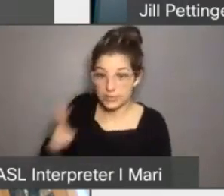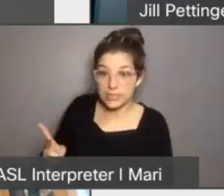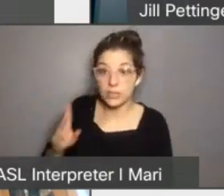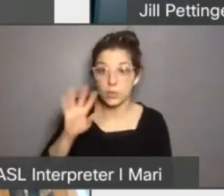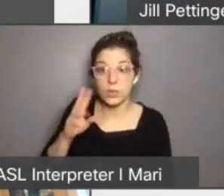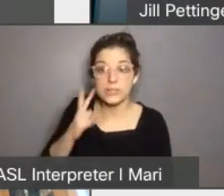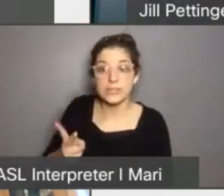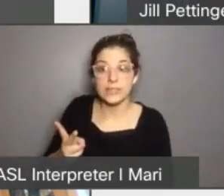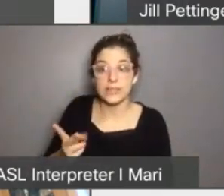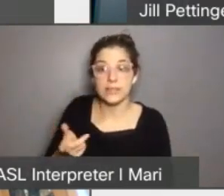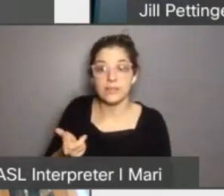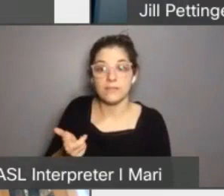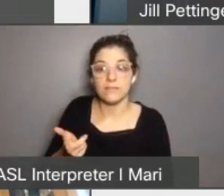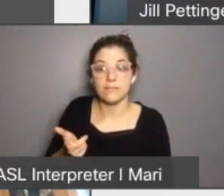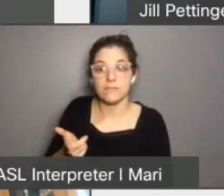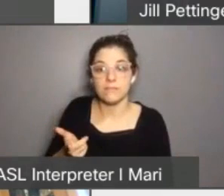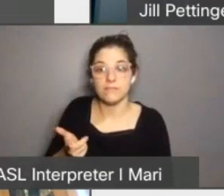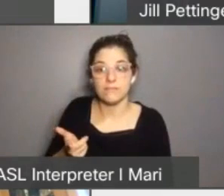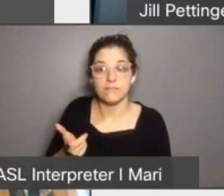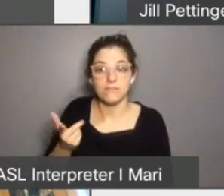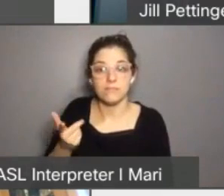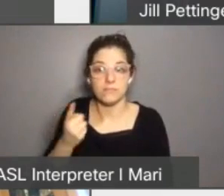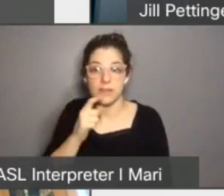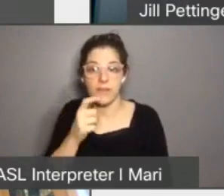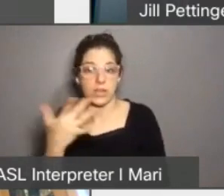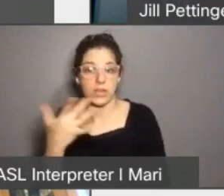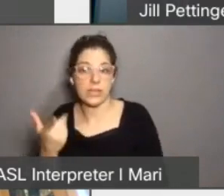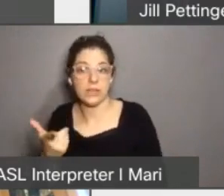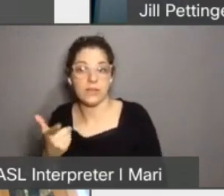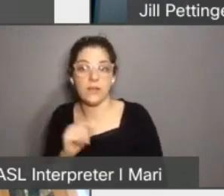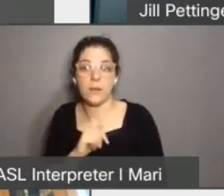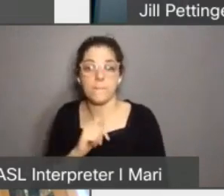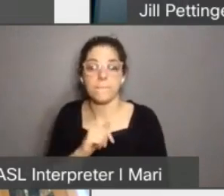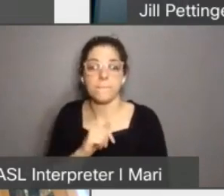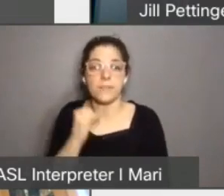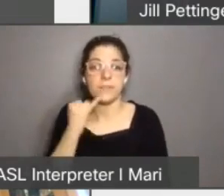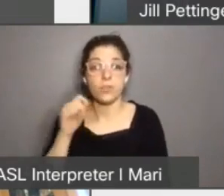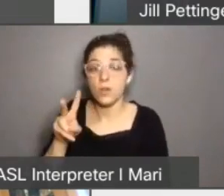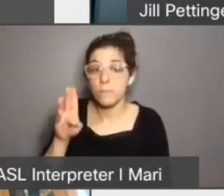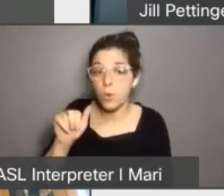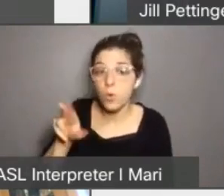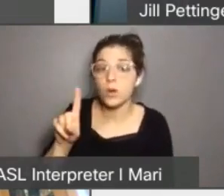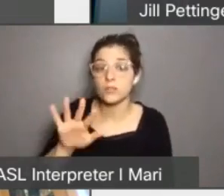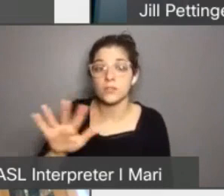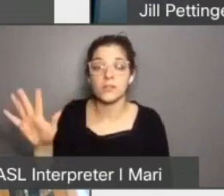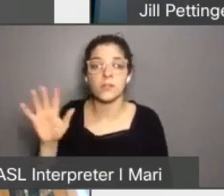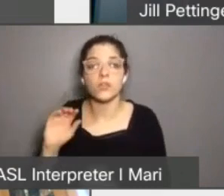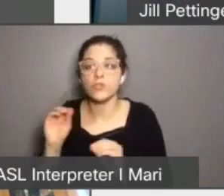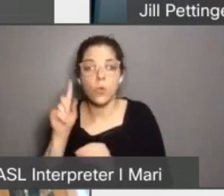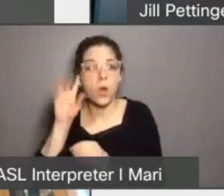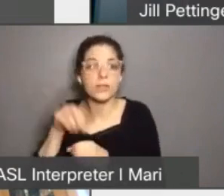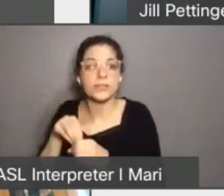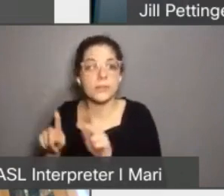see is not as friendly as one would think. And if you look on their boards, look on everything. There are no autism people on